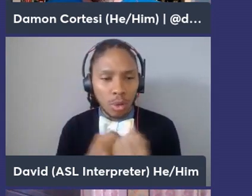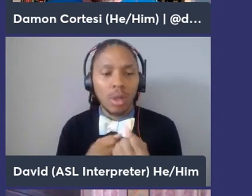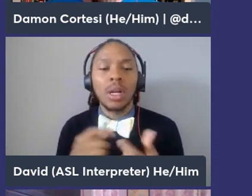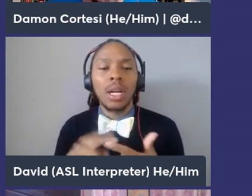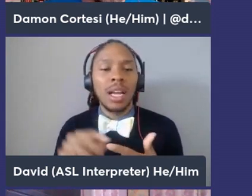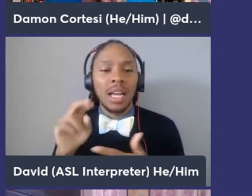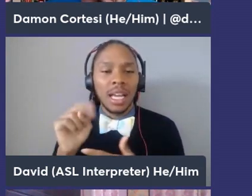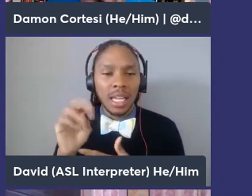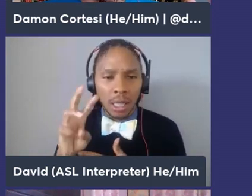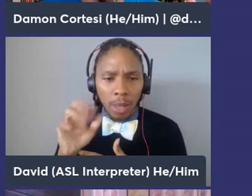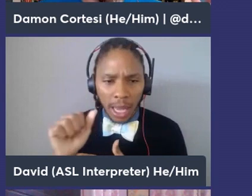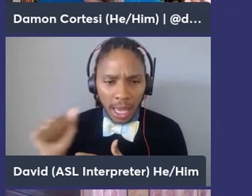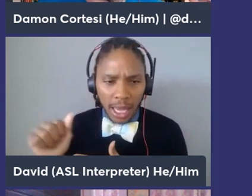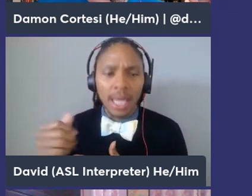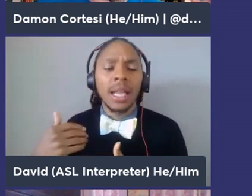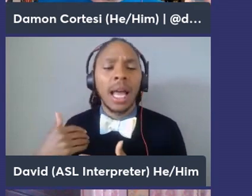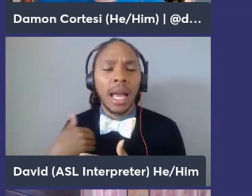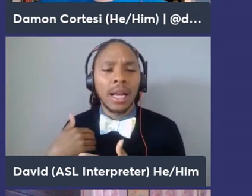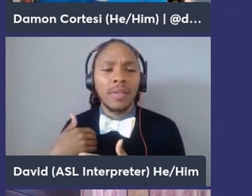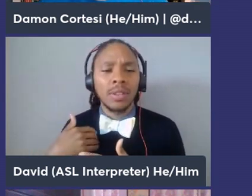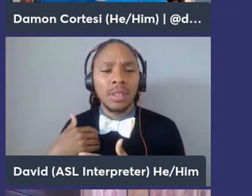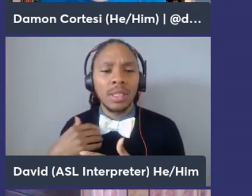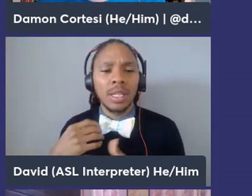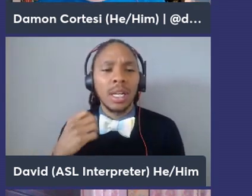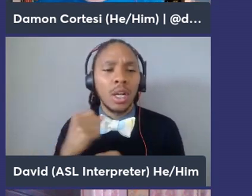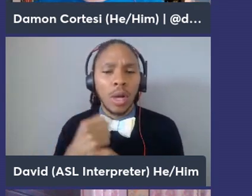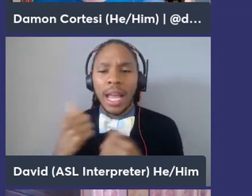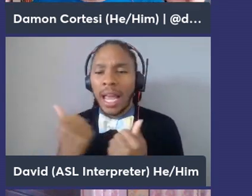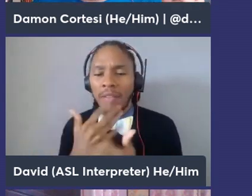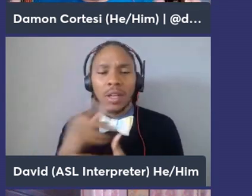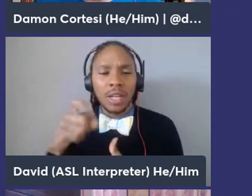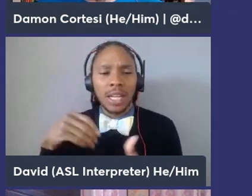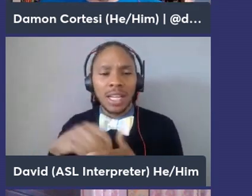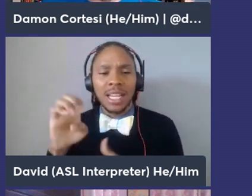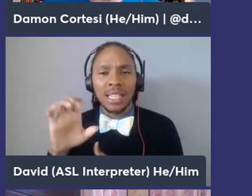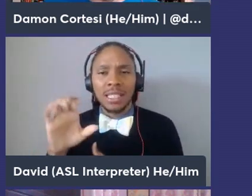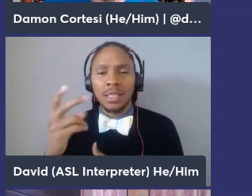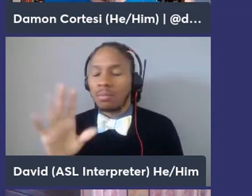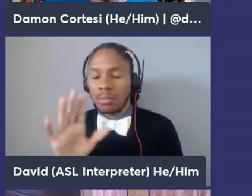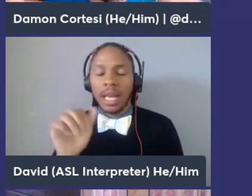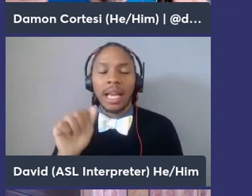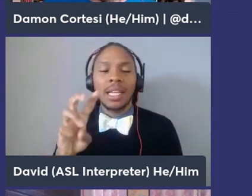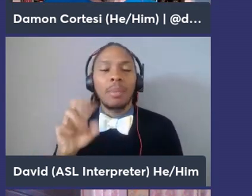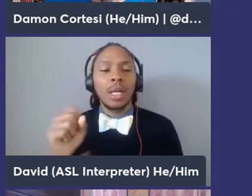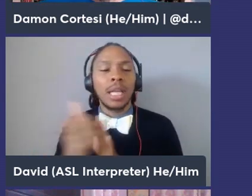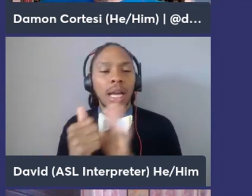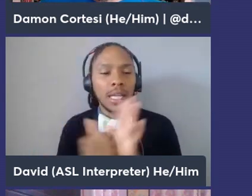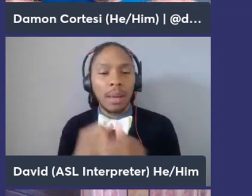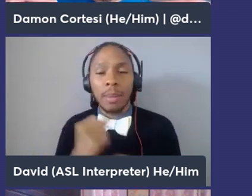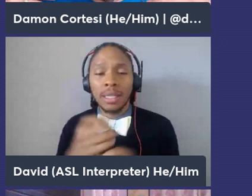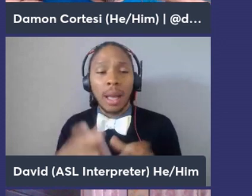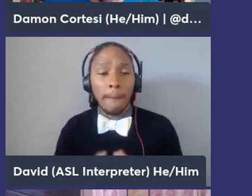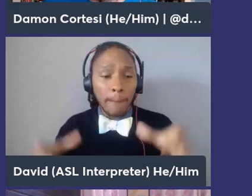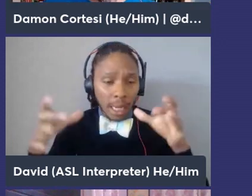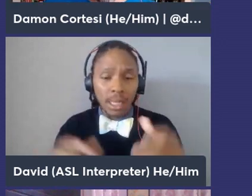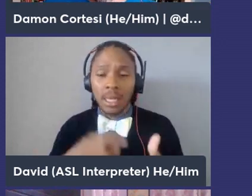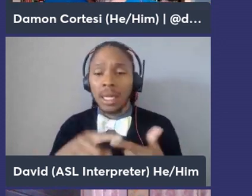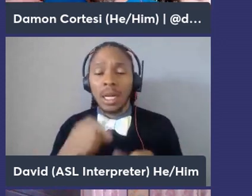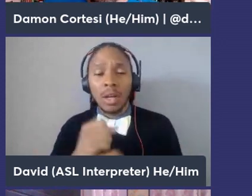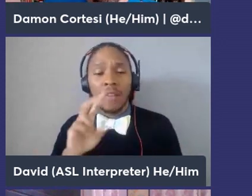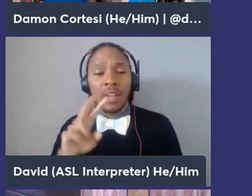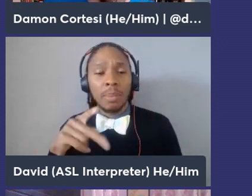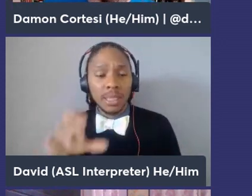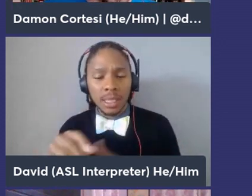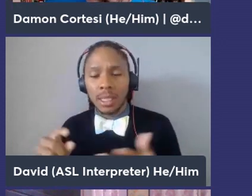MWAA template that creates everything you need in your EC2 or your AWS account for you. Creates a bucket, creates a